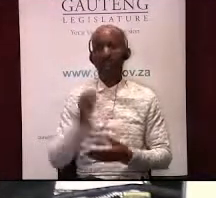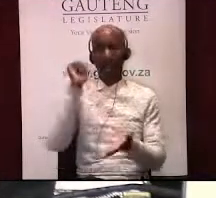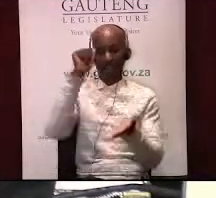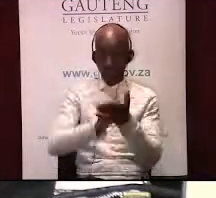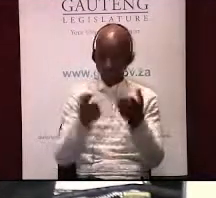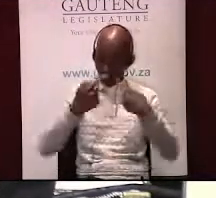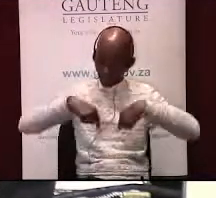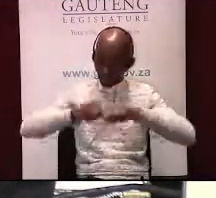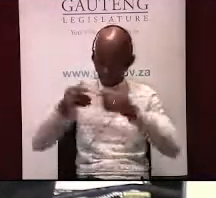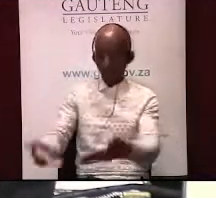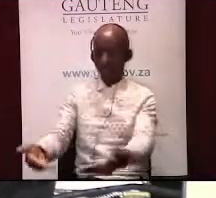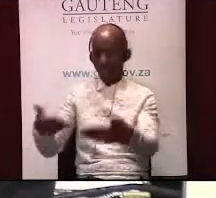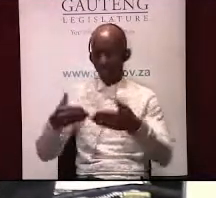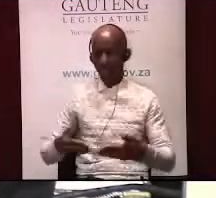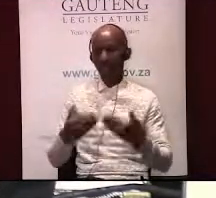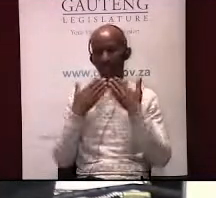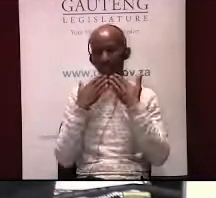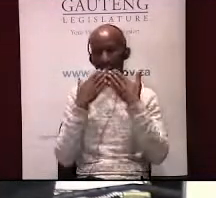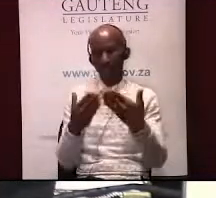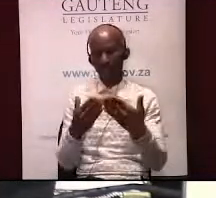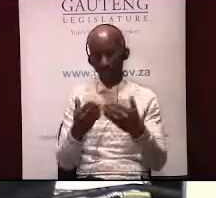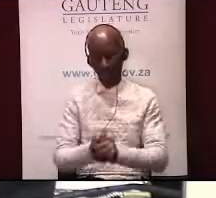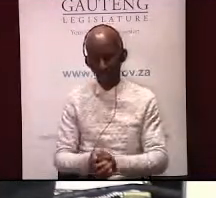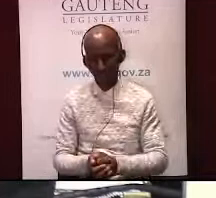welcoming us. Thank you very much.